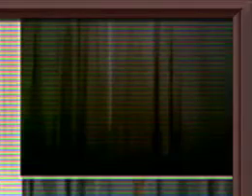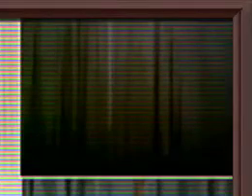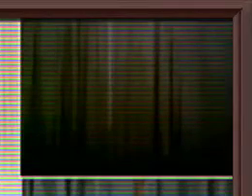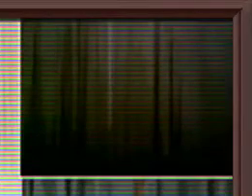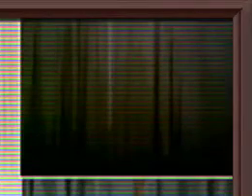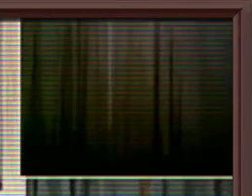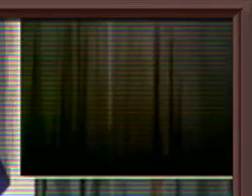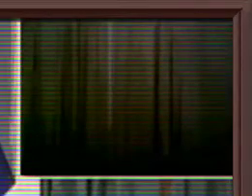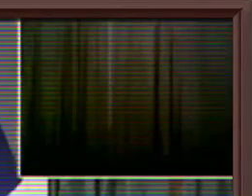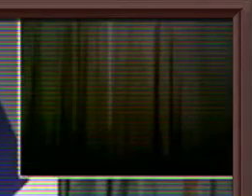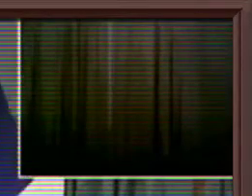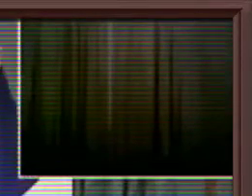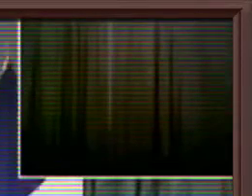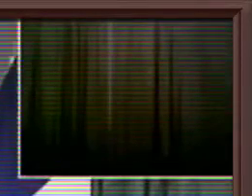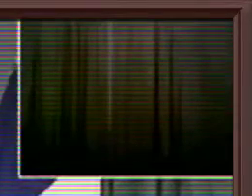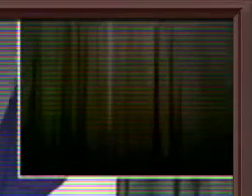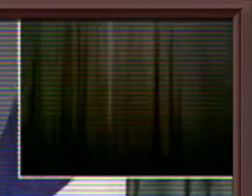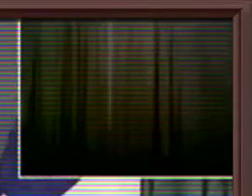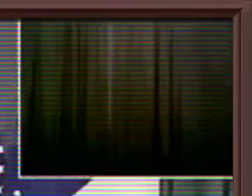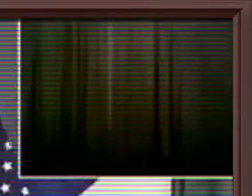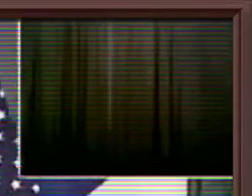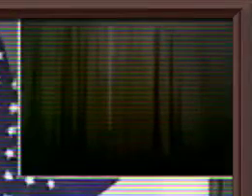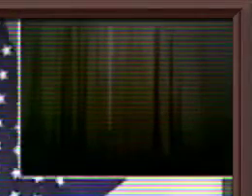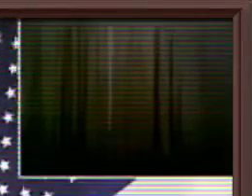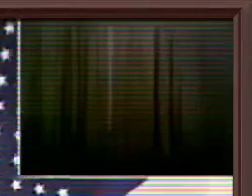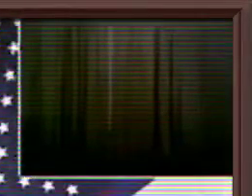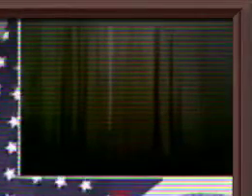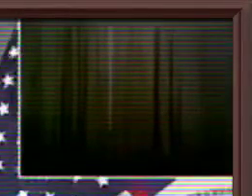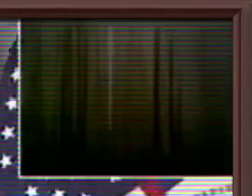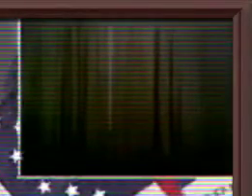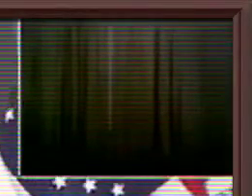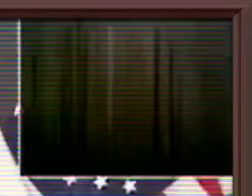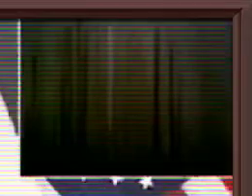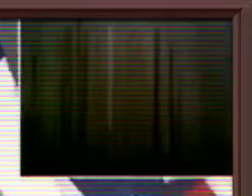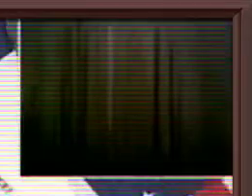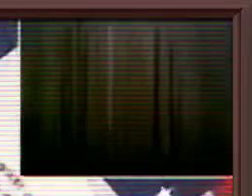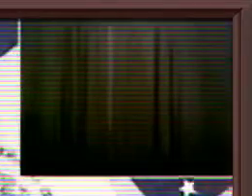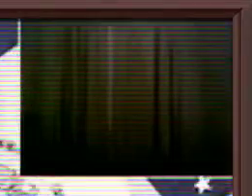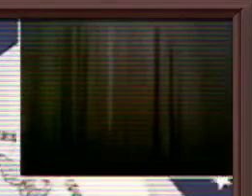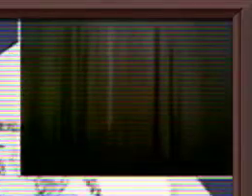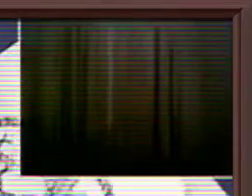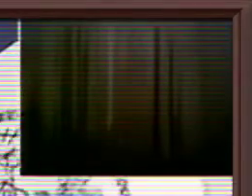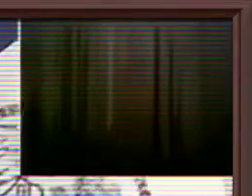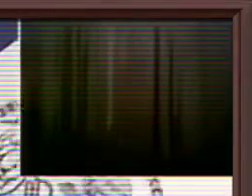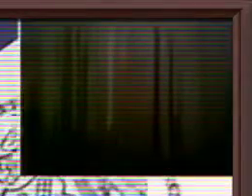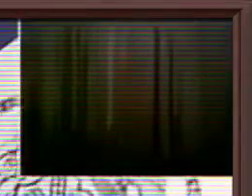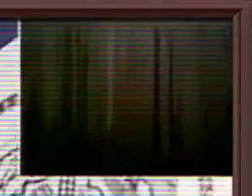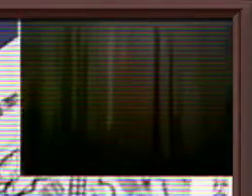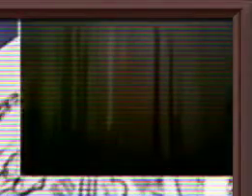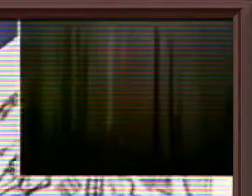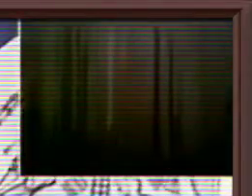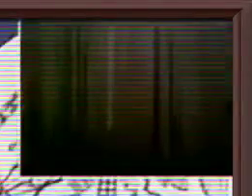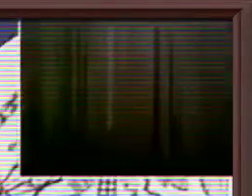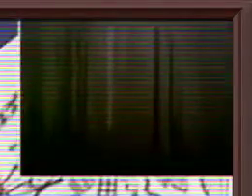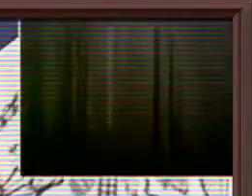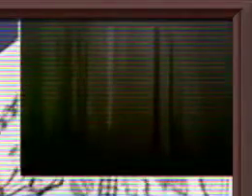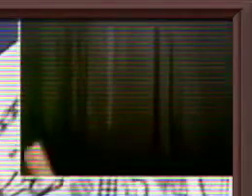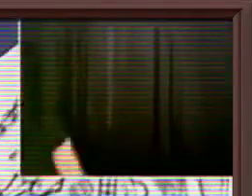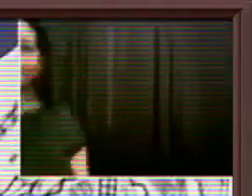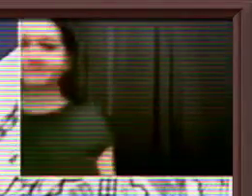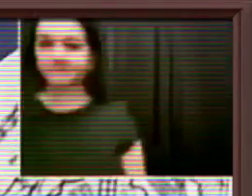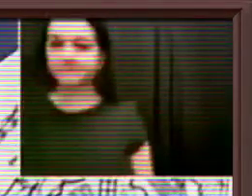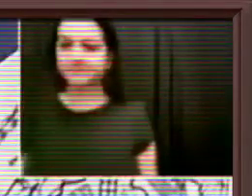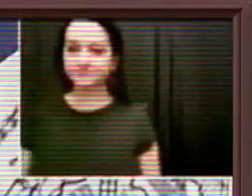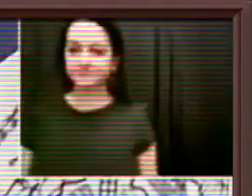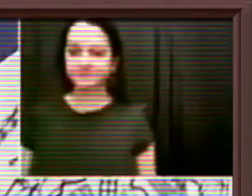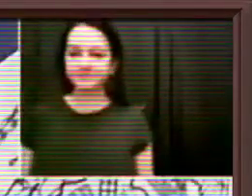Grit Culture. Let's talk about it. Before we get into it, please, if you like the video at